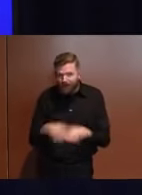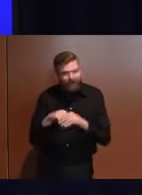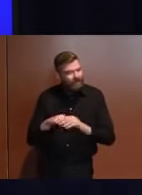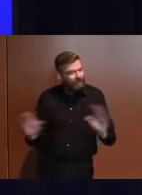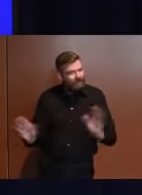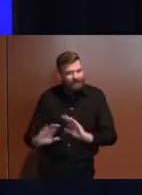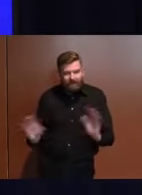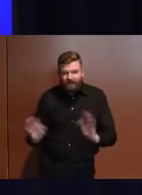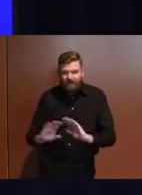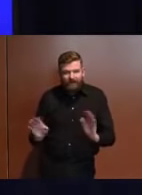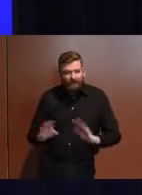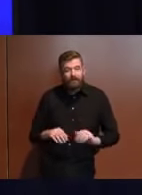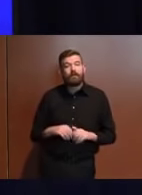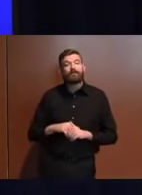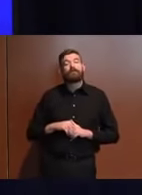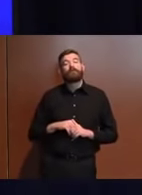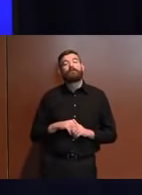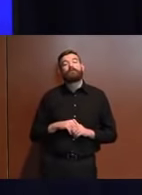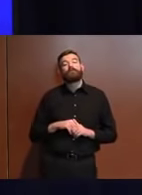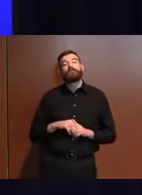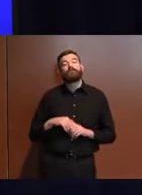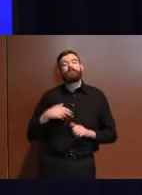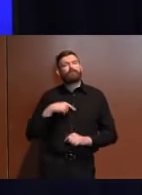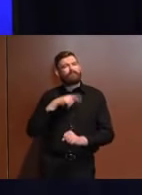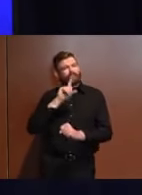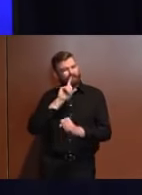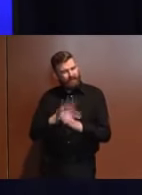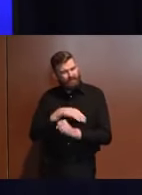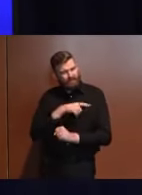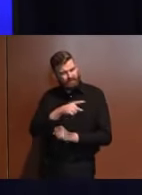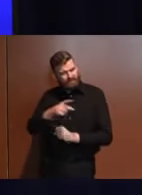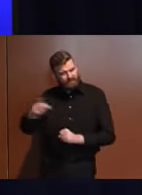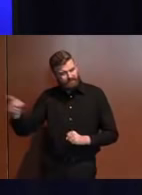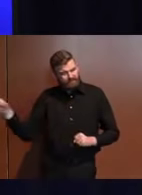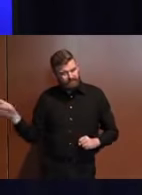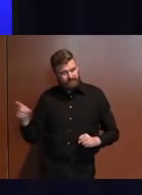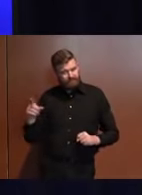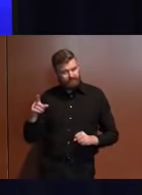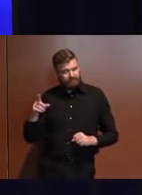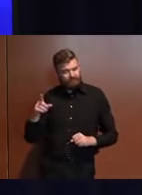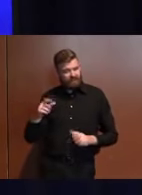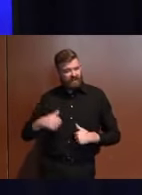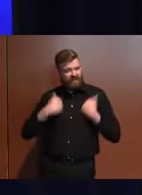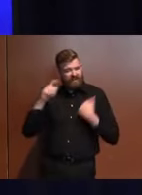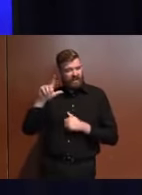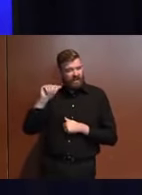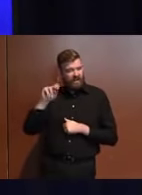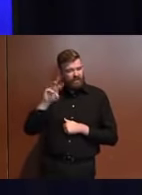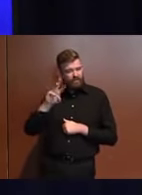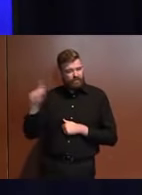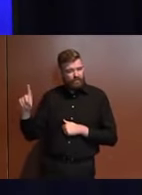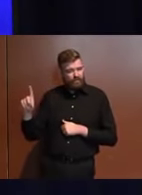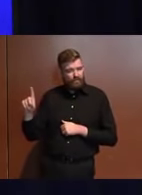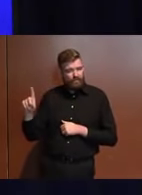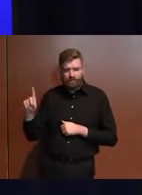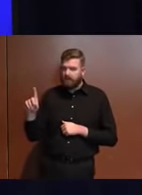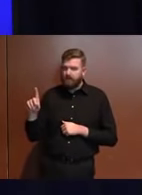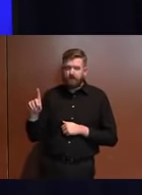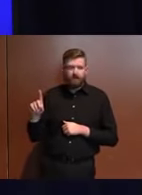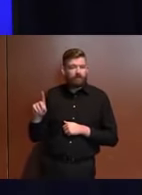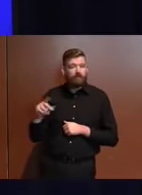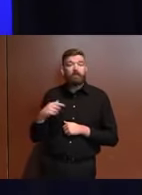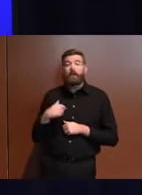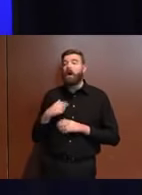lastly, what I also assured them of is that it will not be tolerated that anything